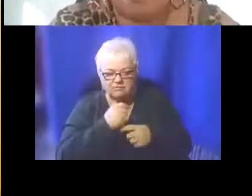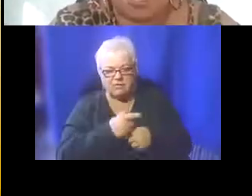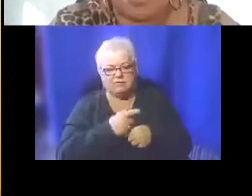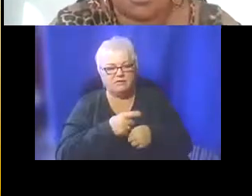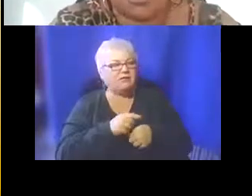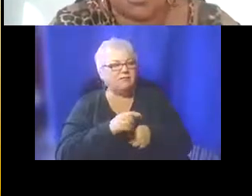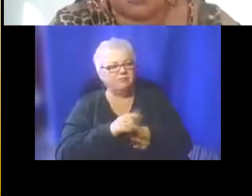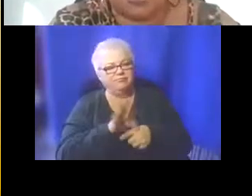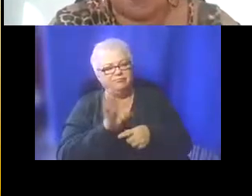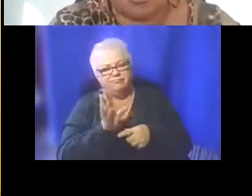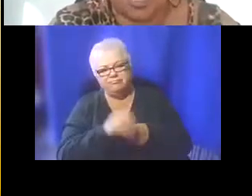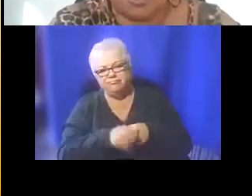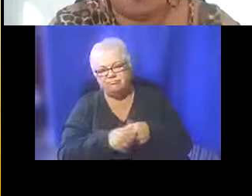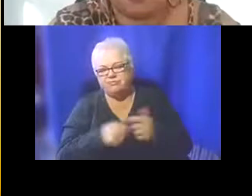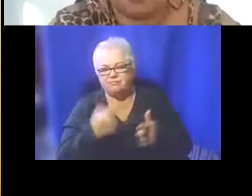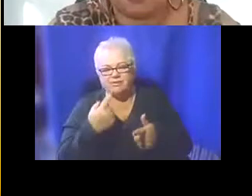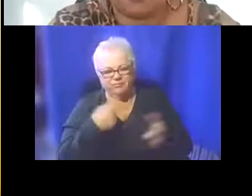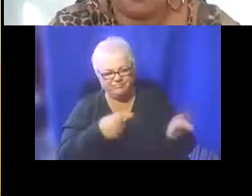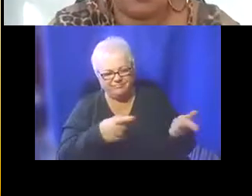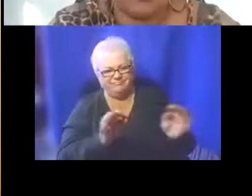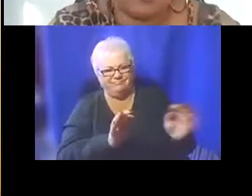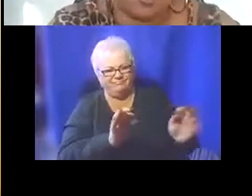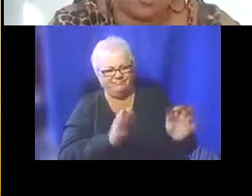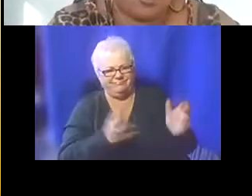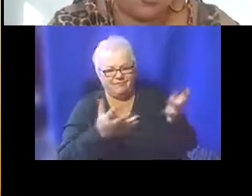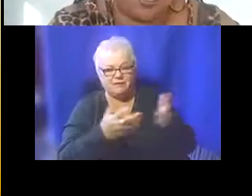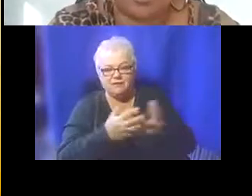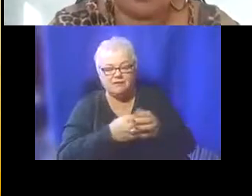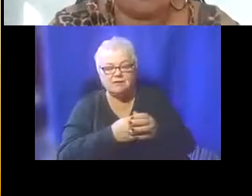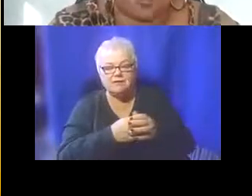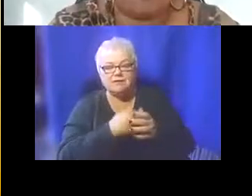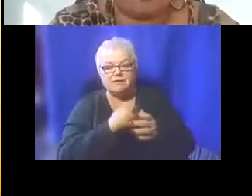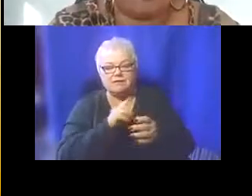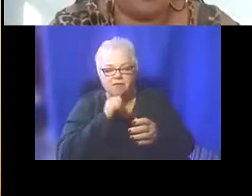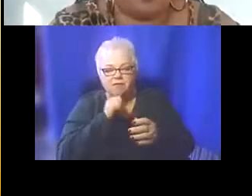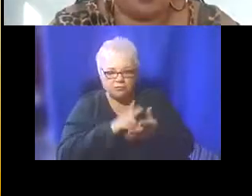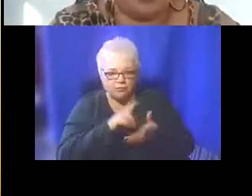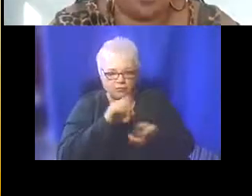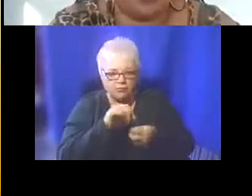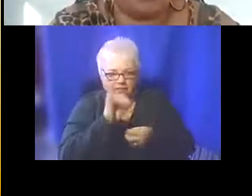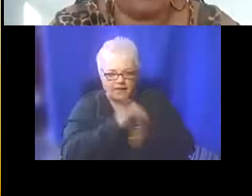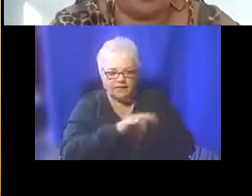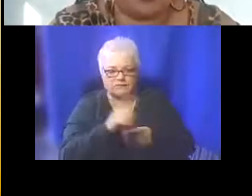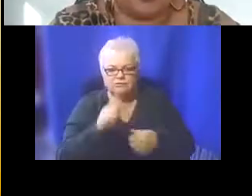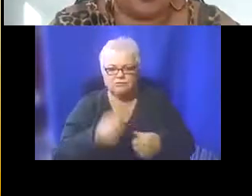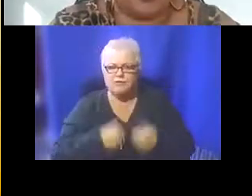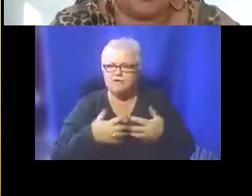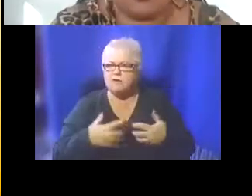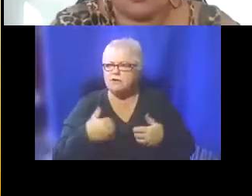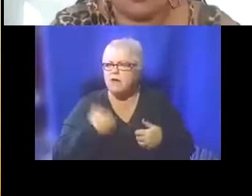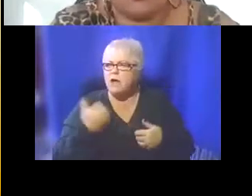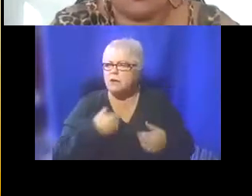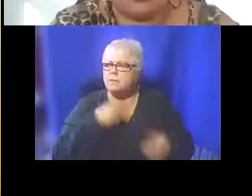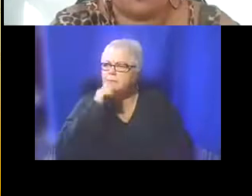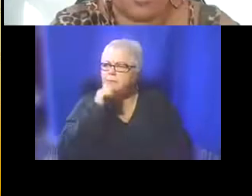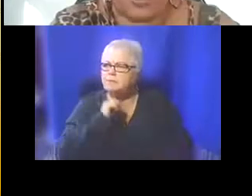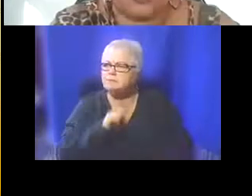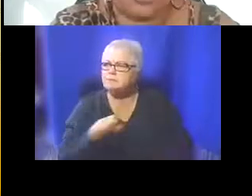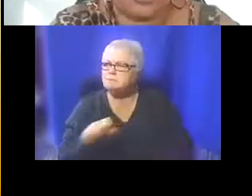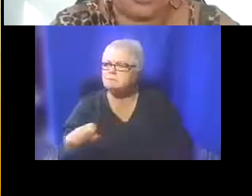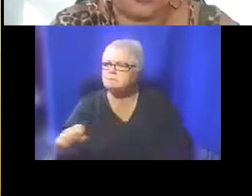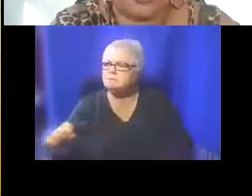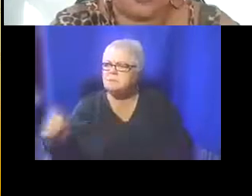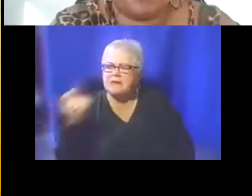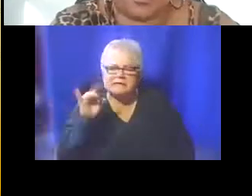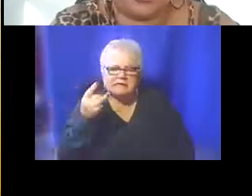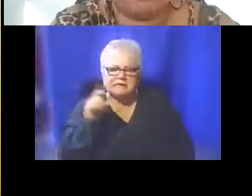not minimizing the things that they were saying. I had a survivor who was really young. She was probably